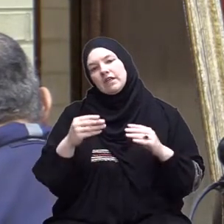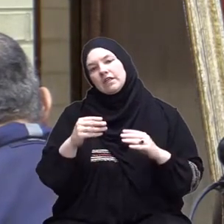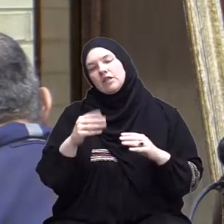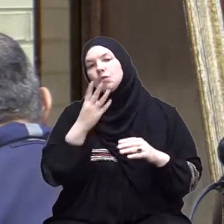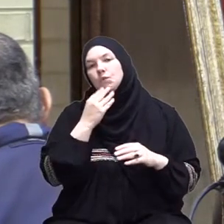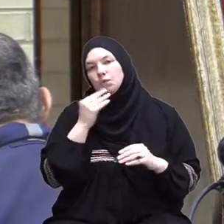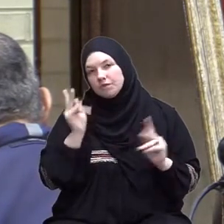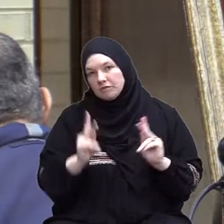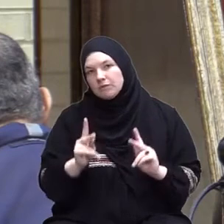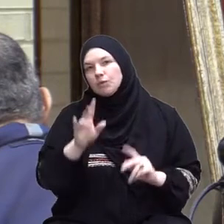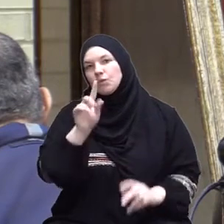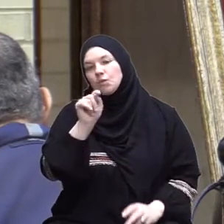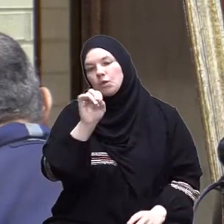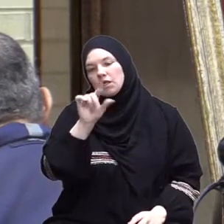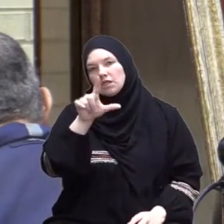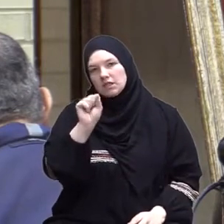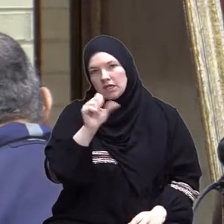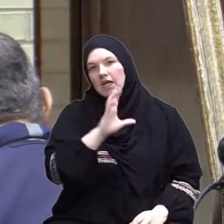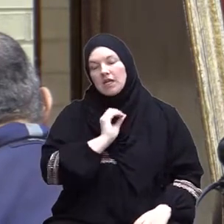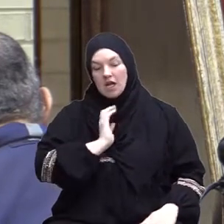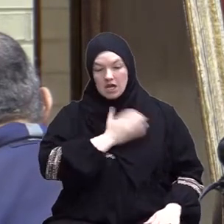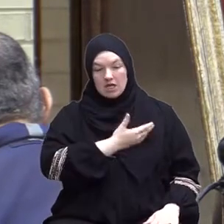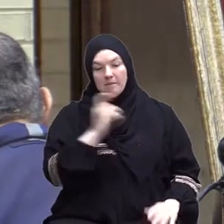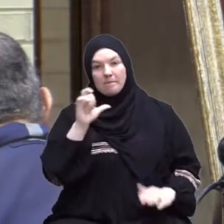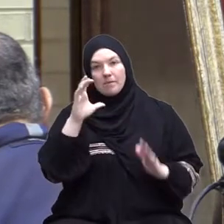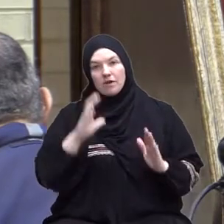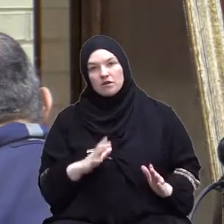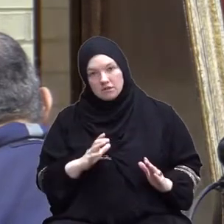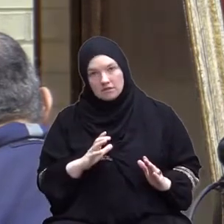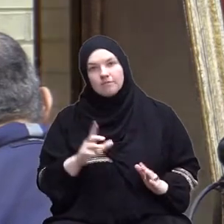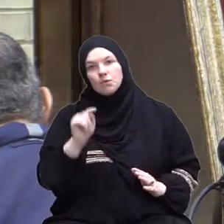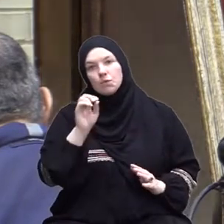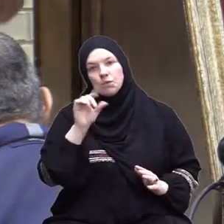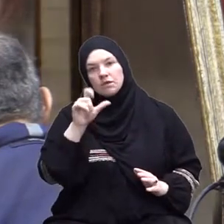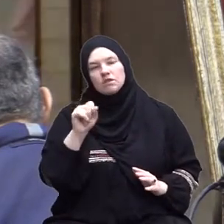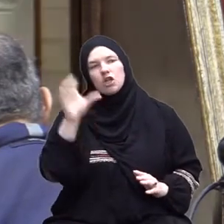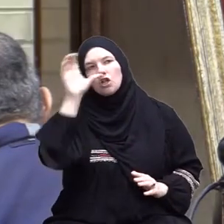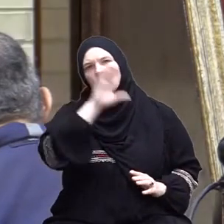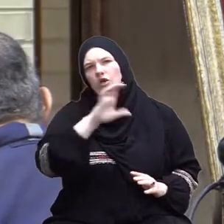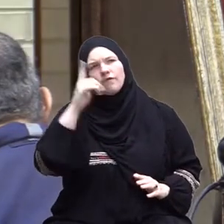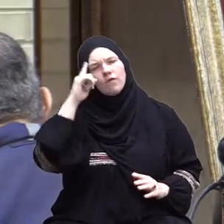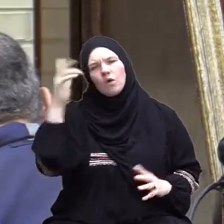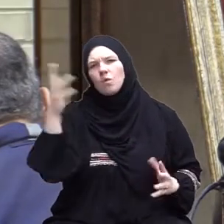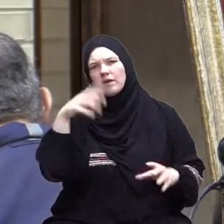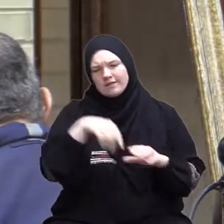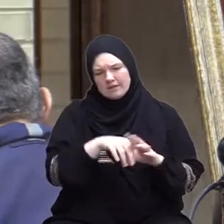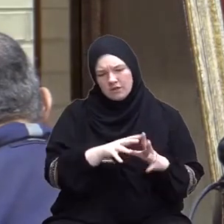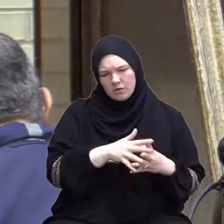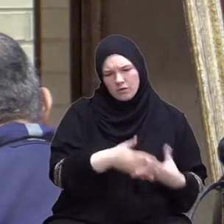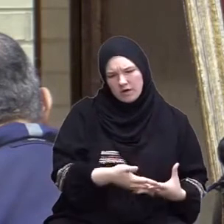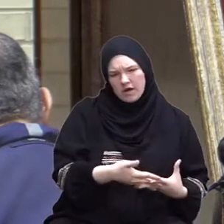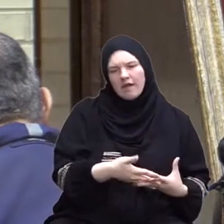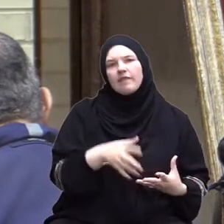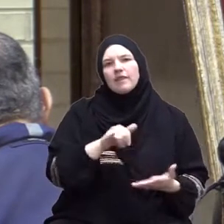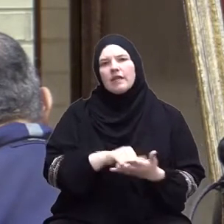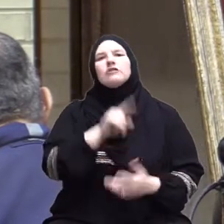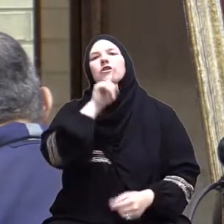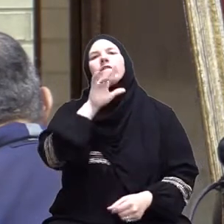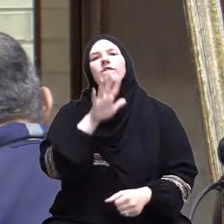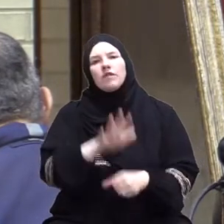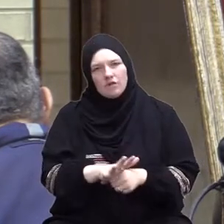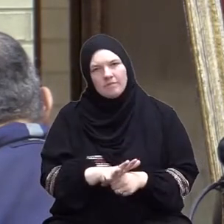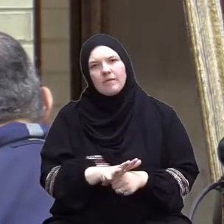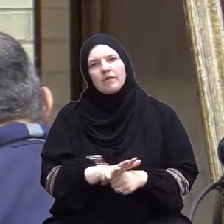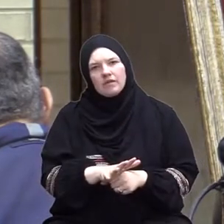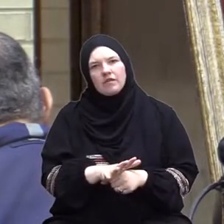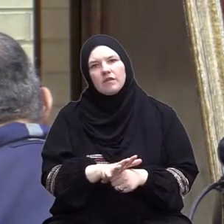and it's giving us Muslims tools to look for what is in the Quran that is confirming